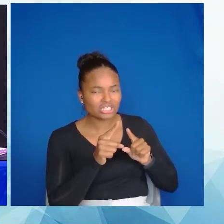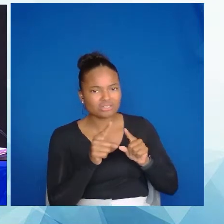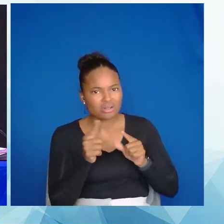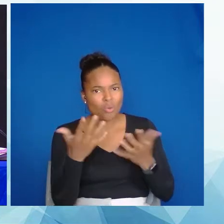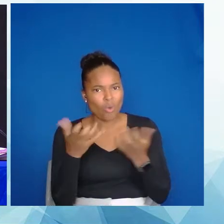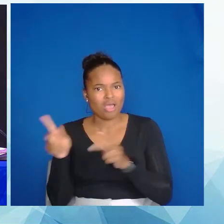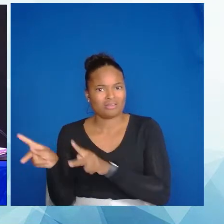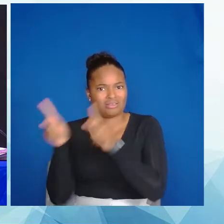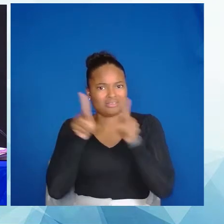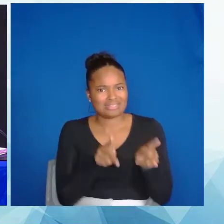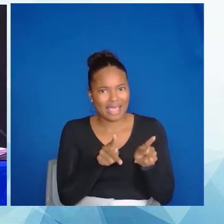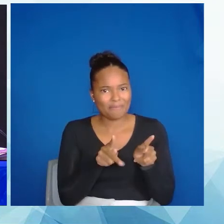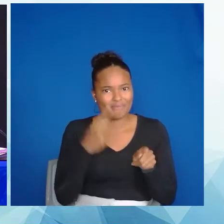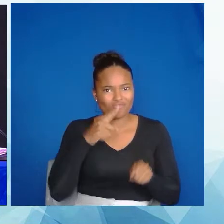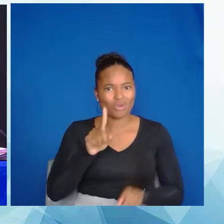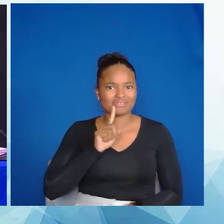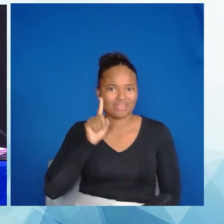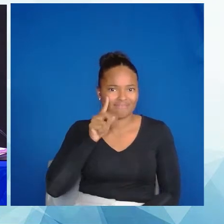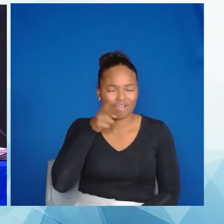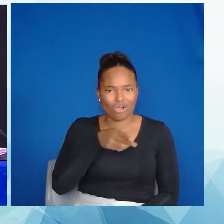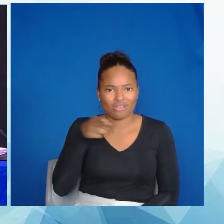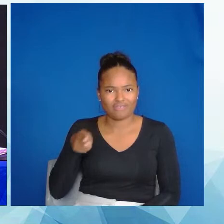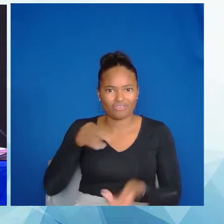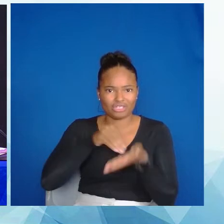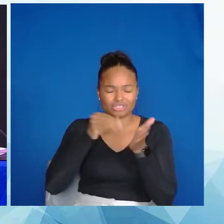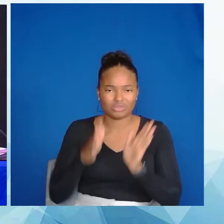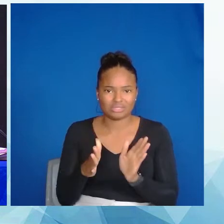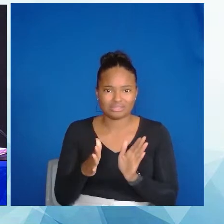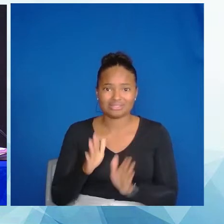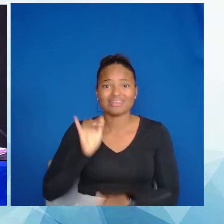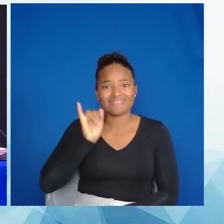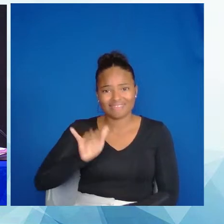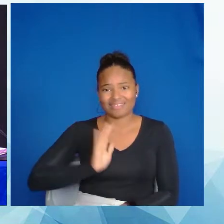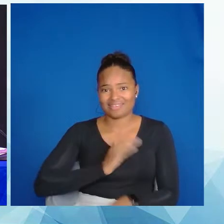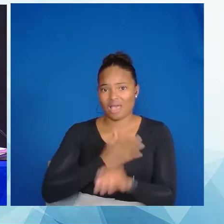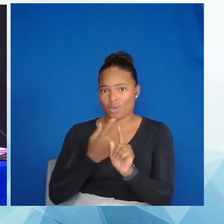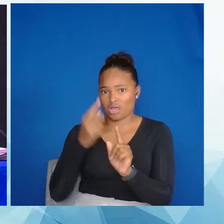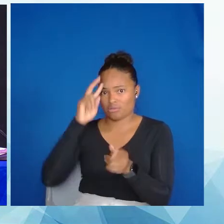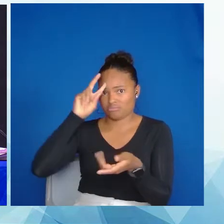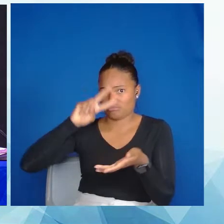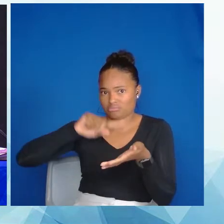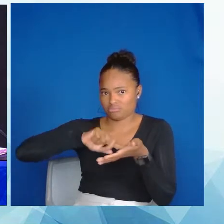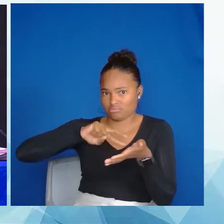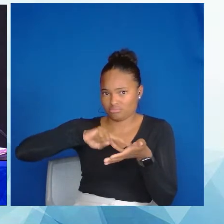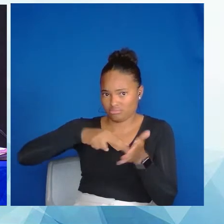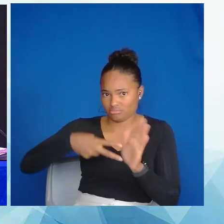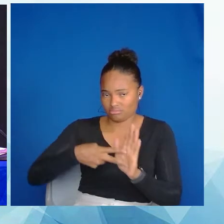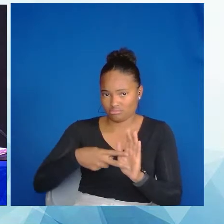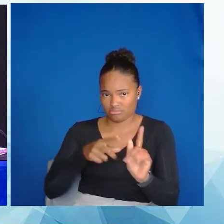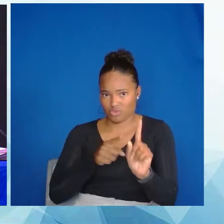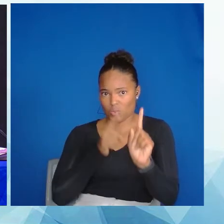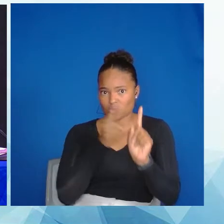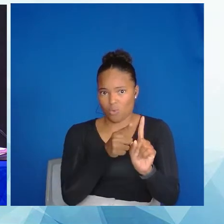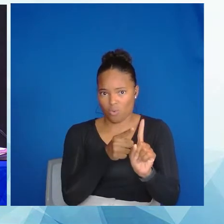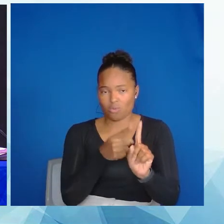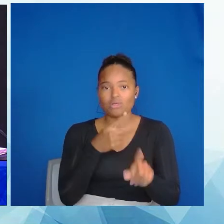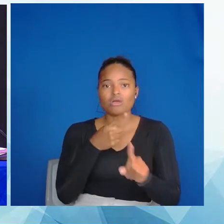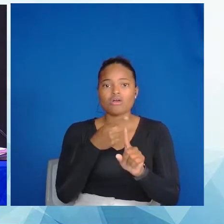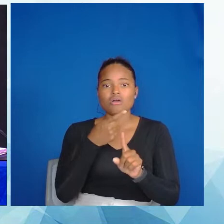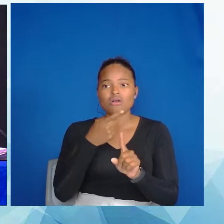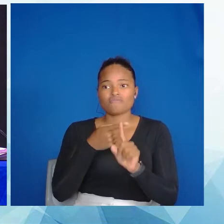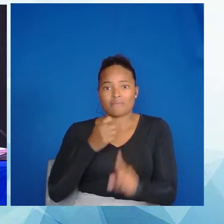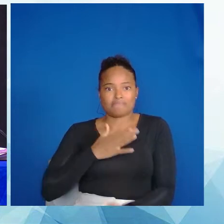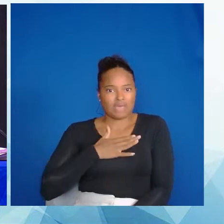So I think that is the intent, from my understanding, of the